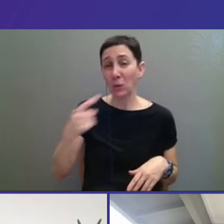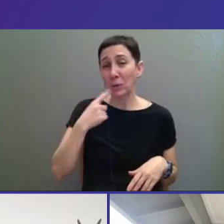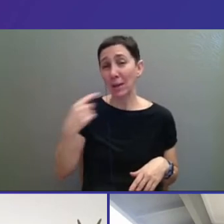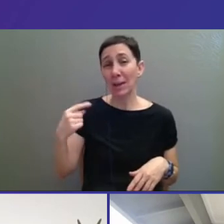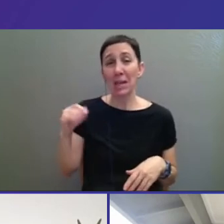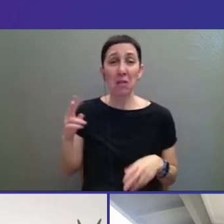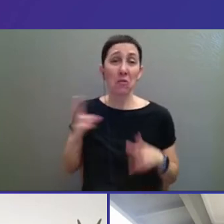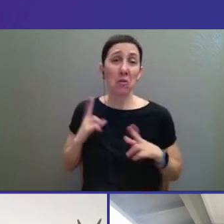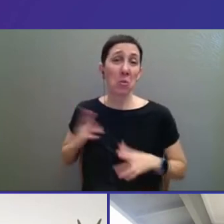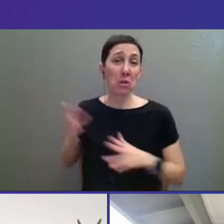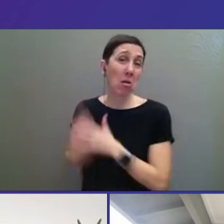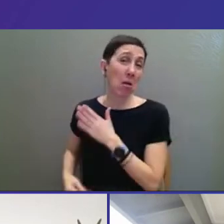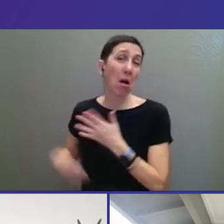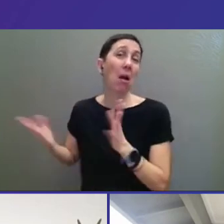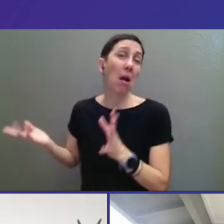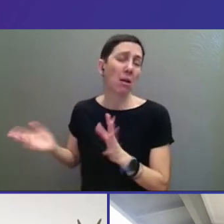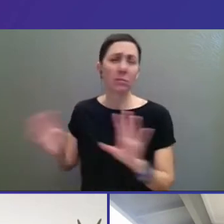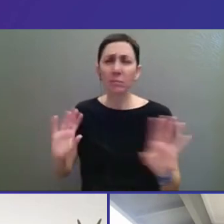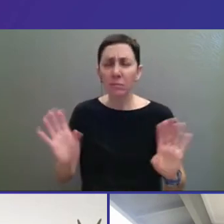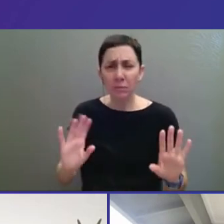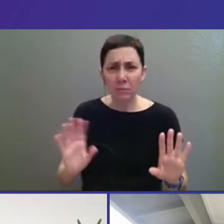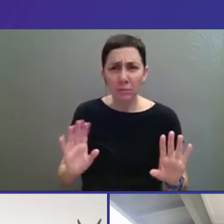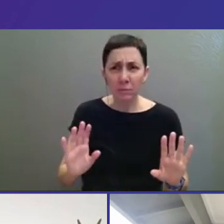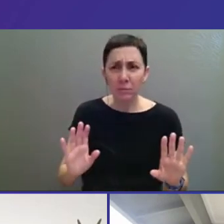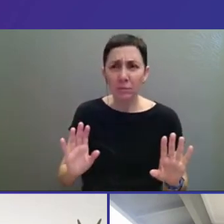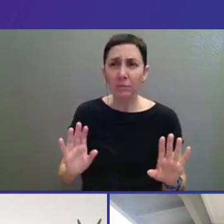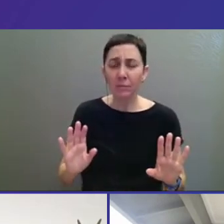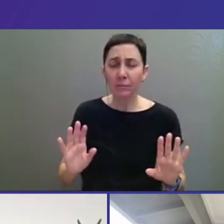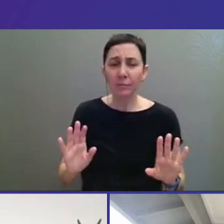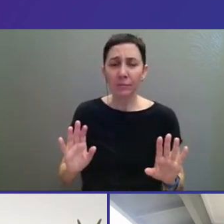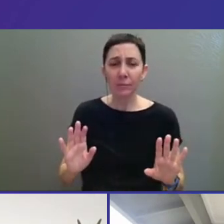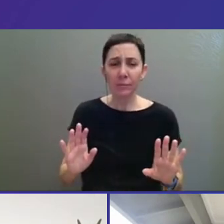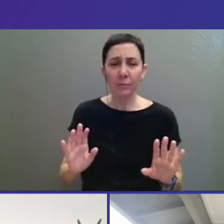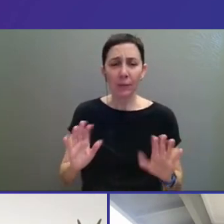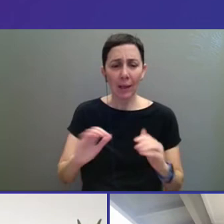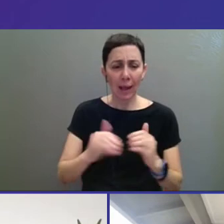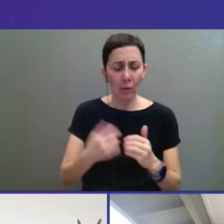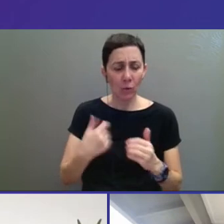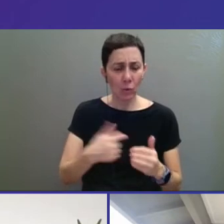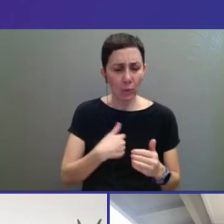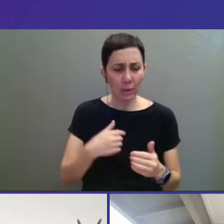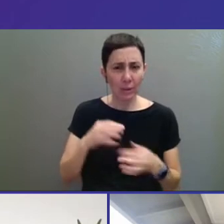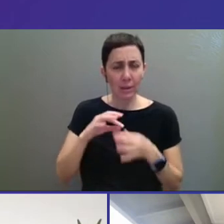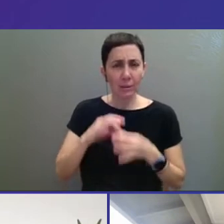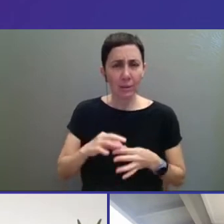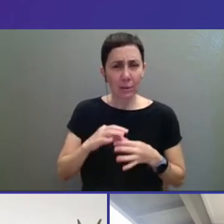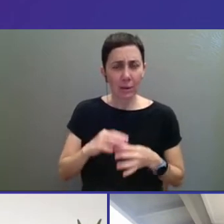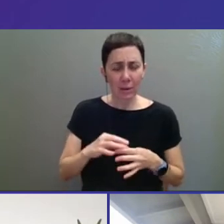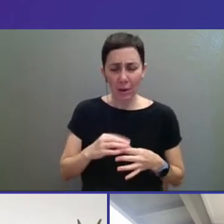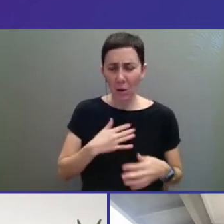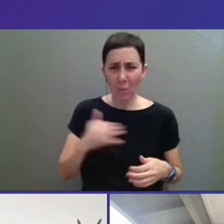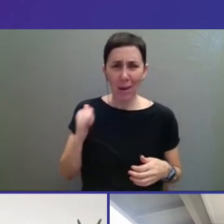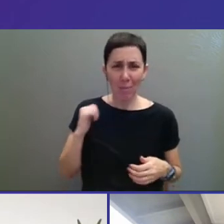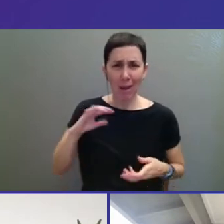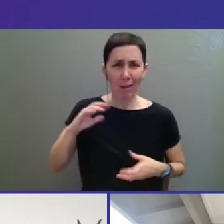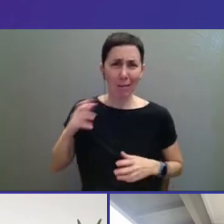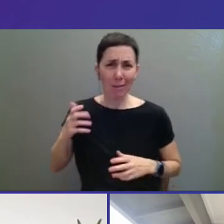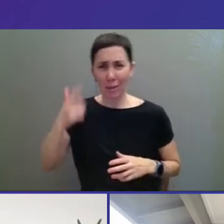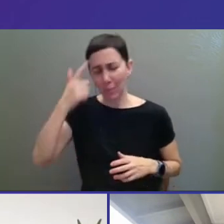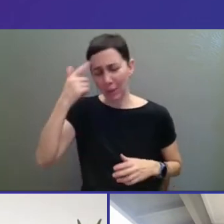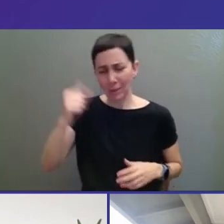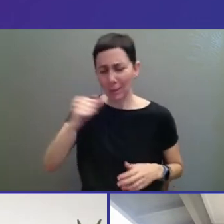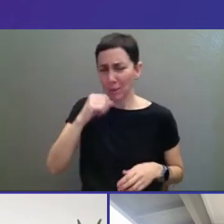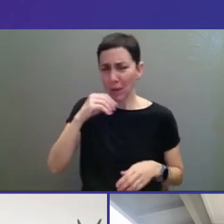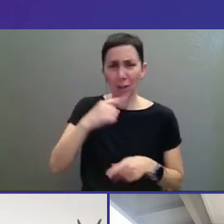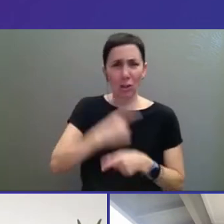build in an awareness and take the moment to realize, oh, I have a spasm in my back that's not going away because I'm not in right relationship with myself, with